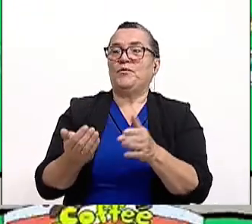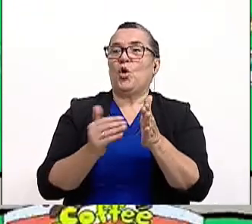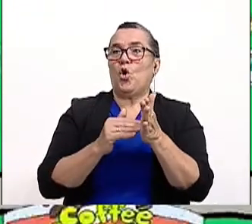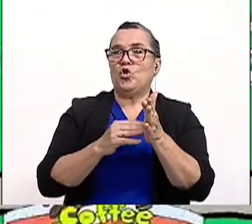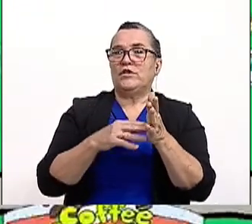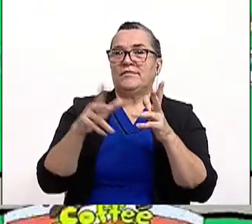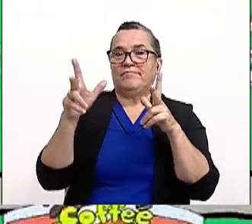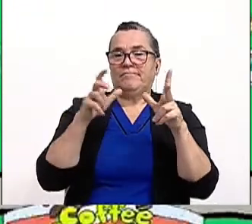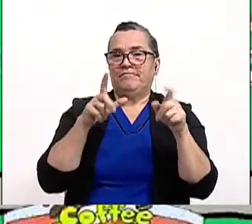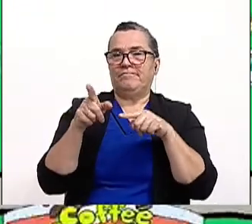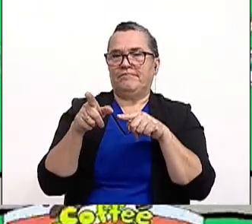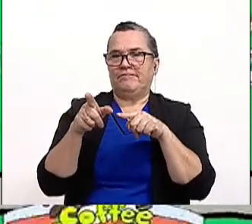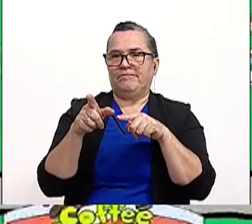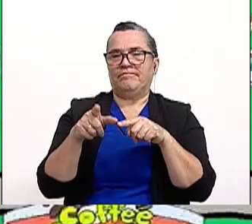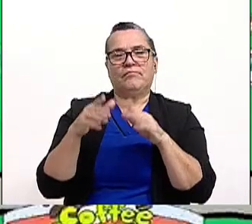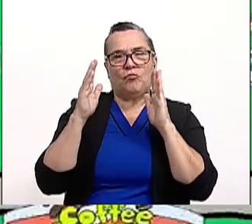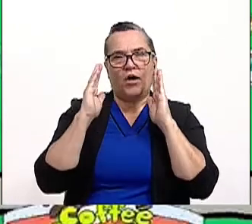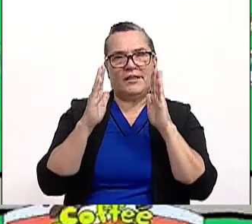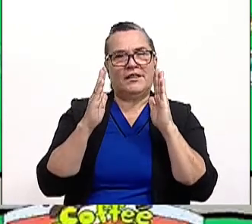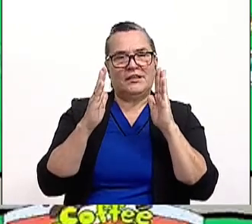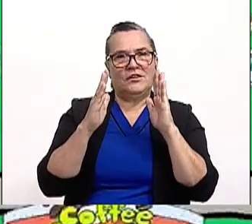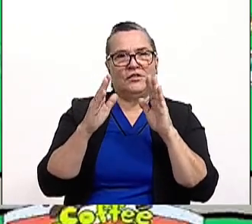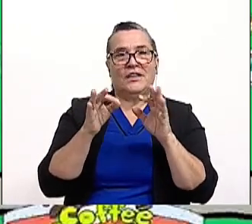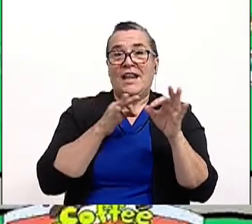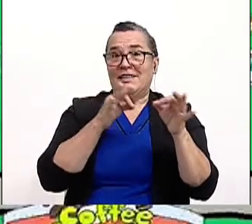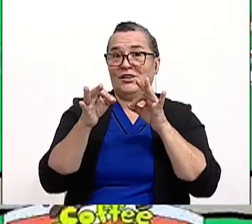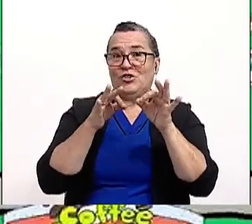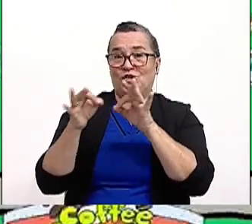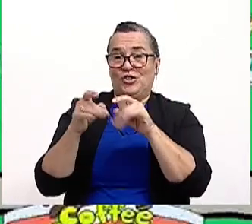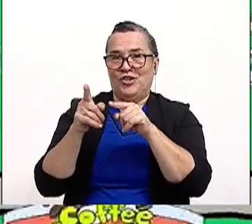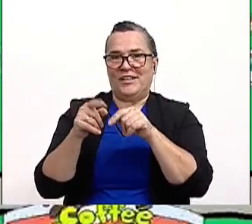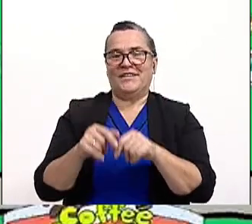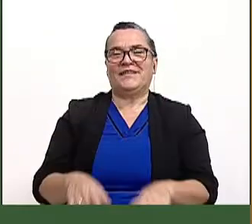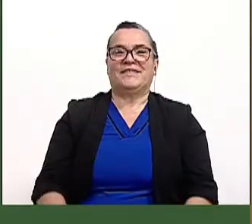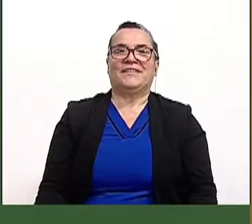listening task? Let's pay attention to the instructions.